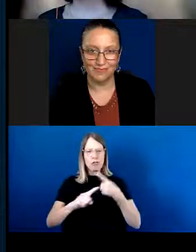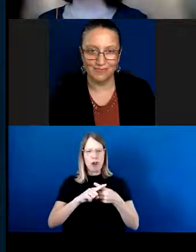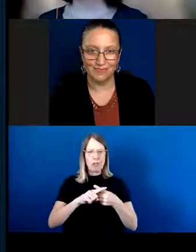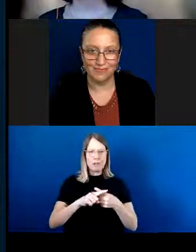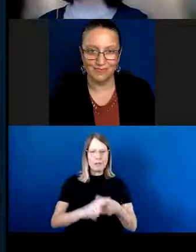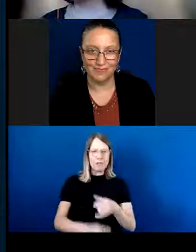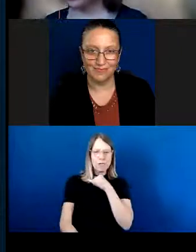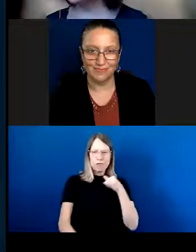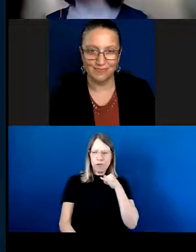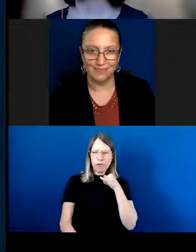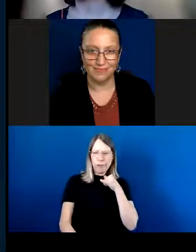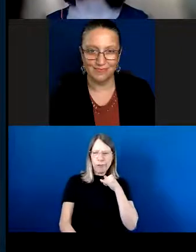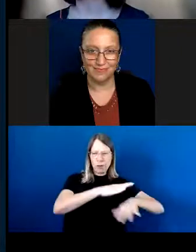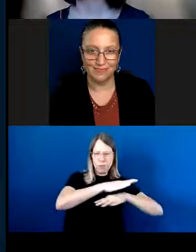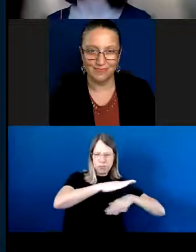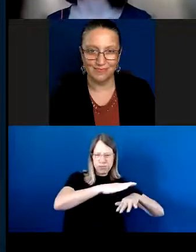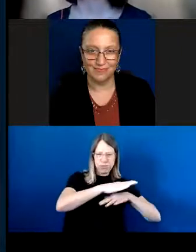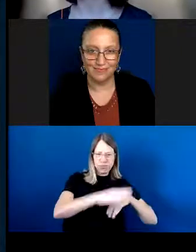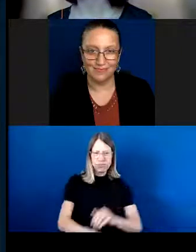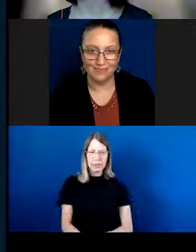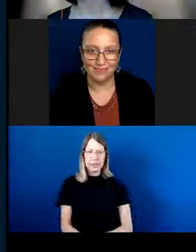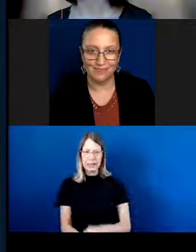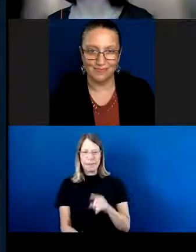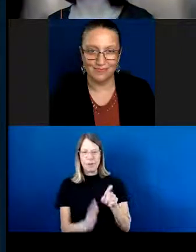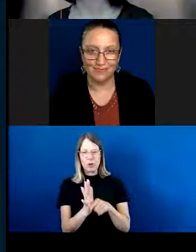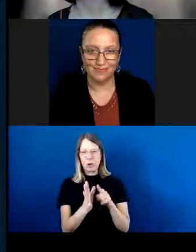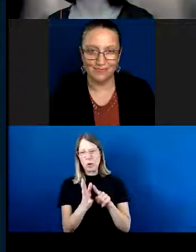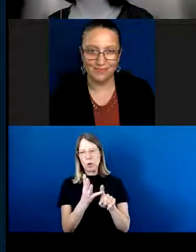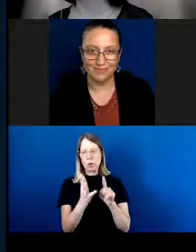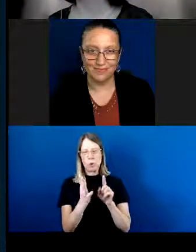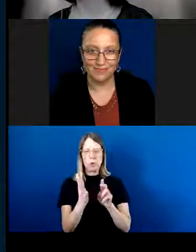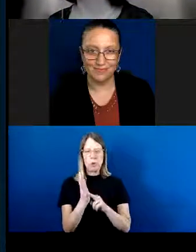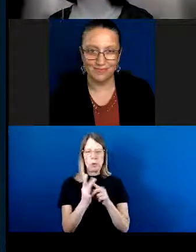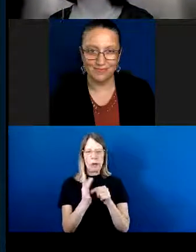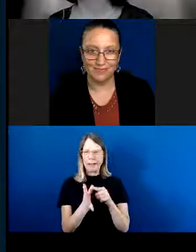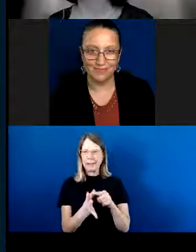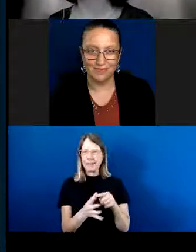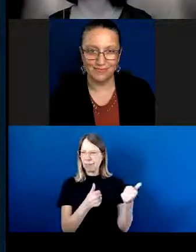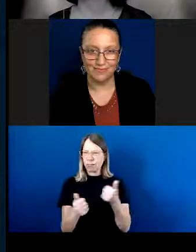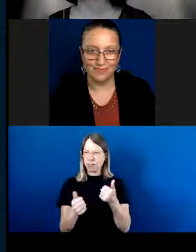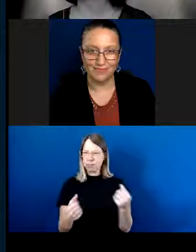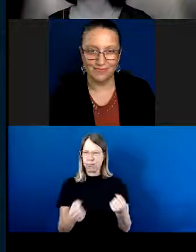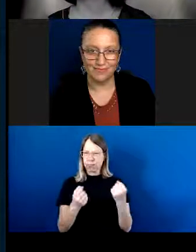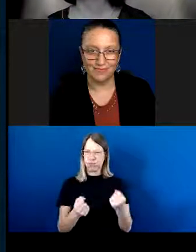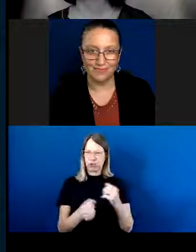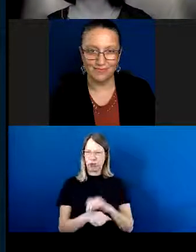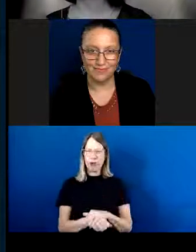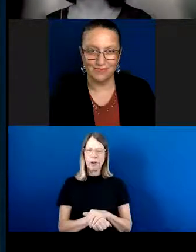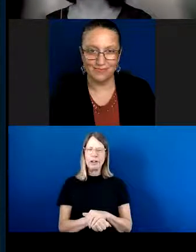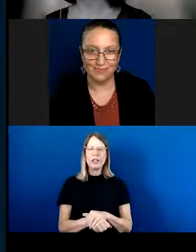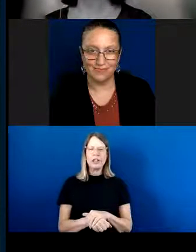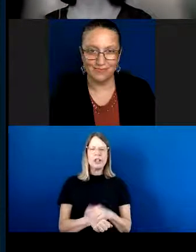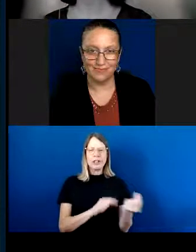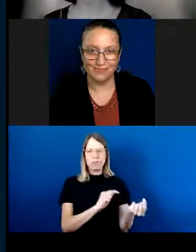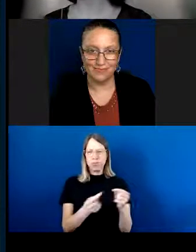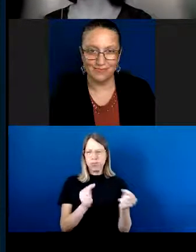JUANITA's feet were planted firmly on the ground, and she is known today as having been a central figure in the showdown between residents and developers, which